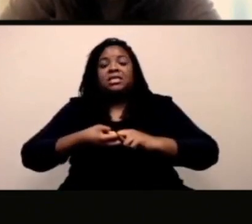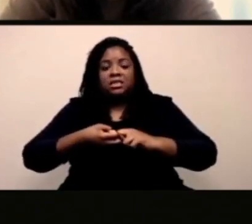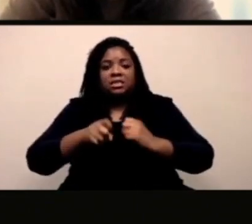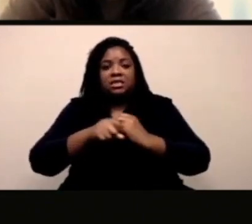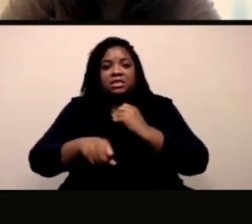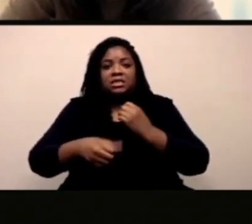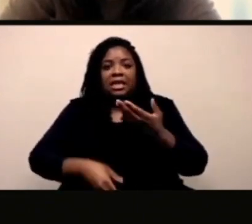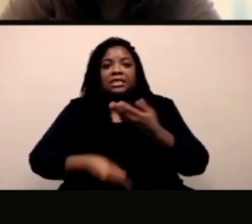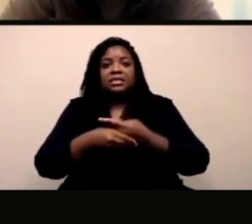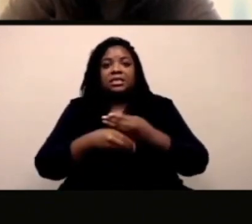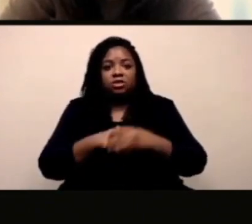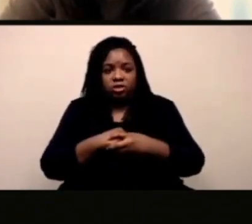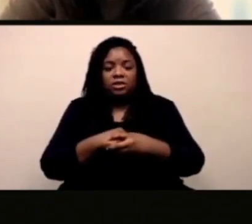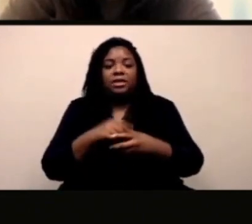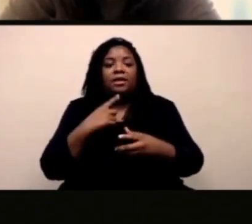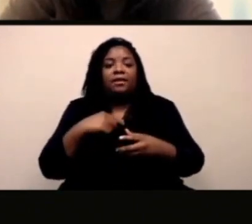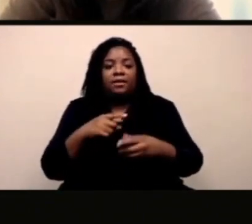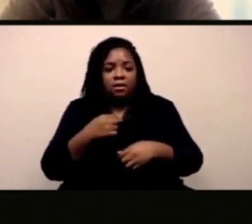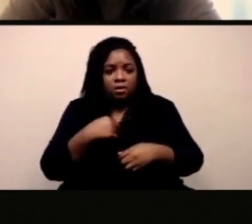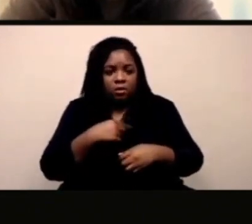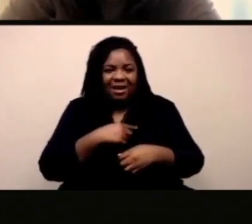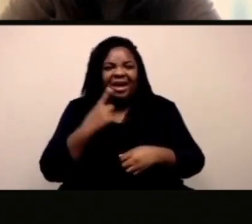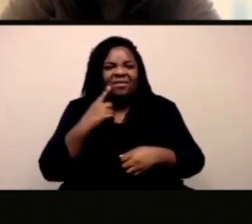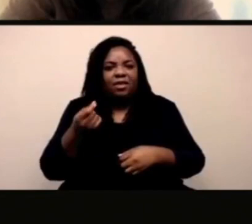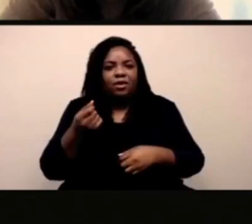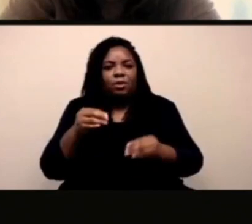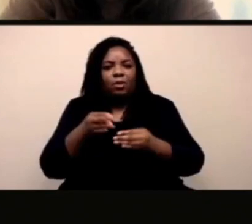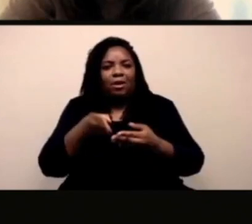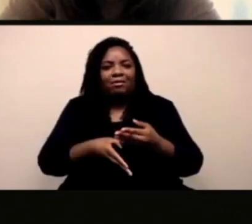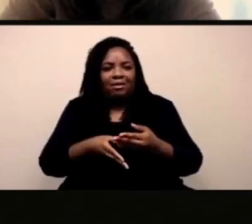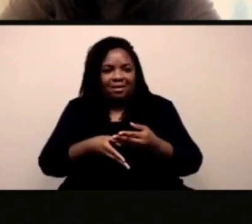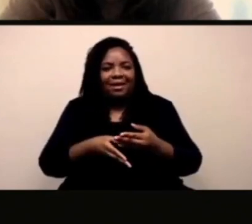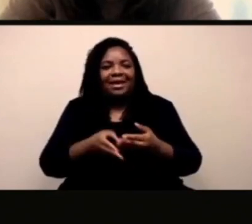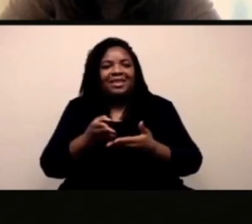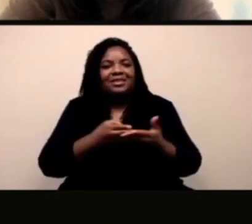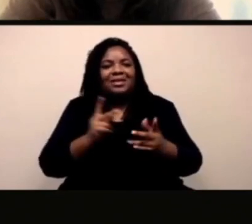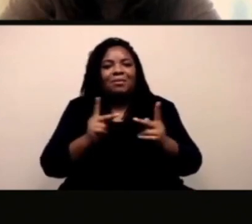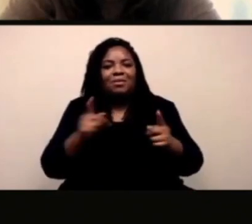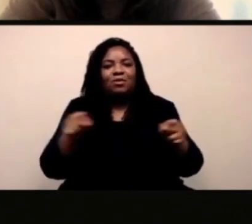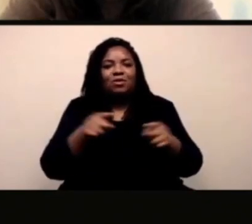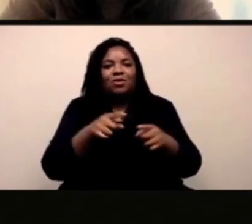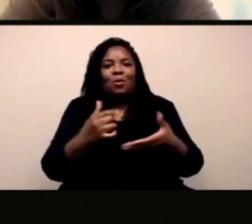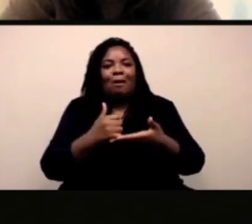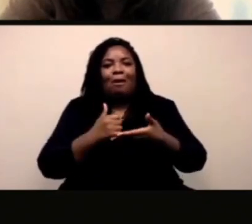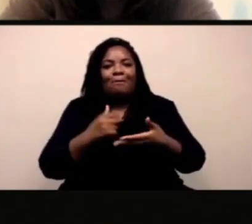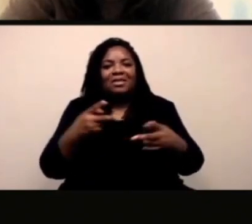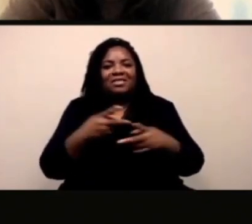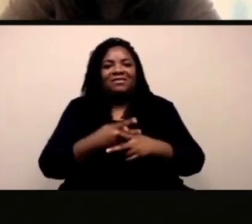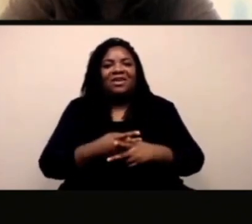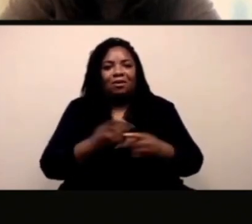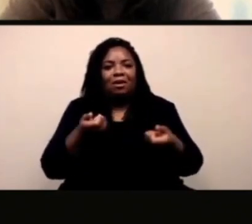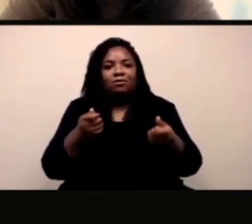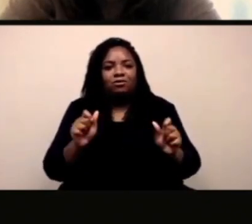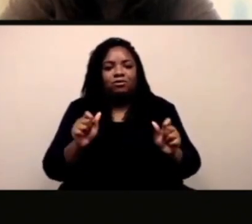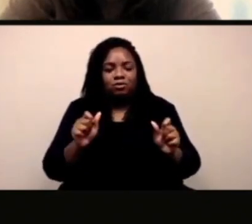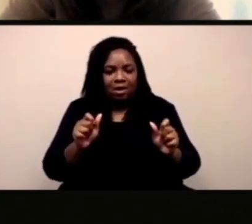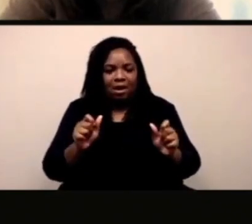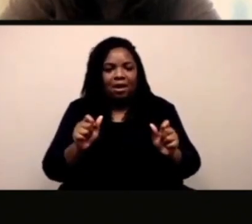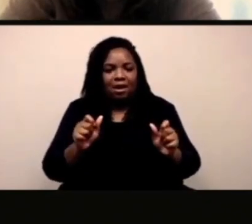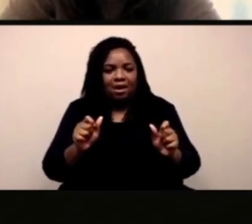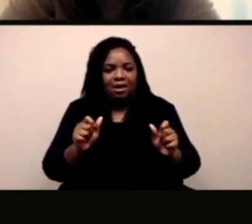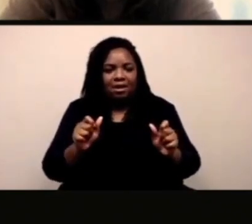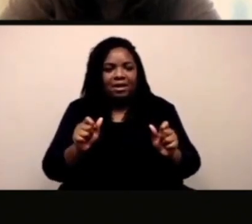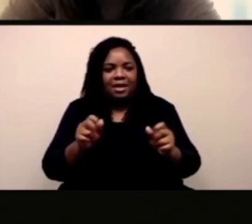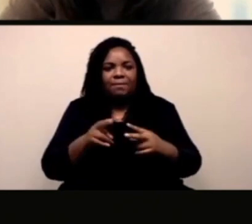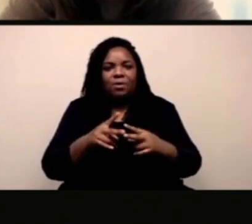then we'll have some time for Q&A at the very end. And our lovely participants here will be helping us throughout and trying out both of